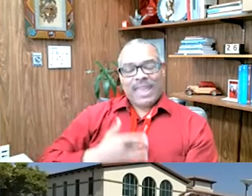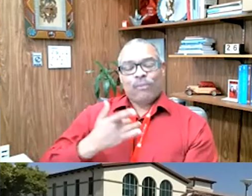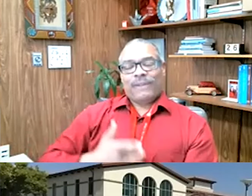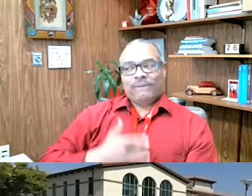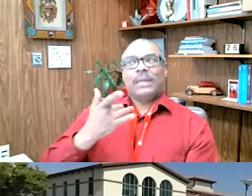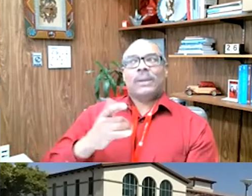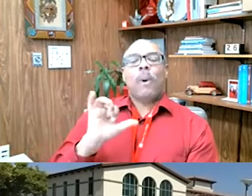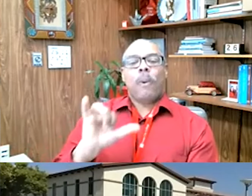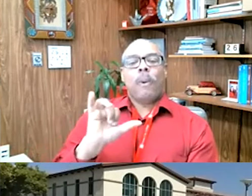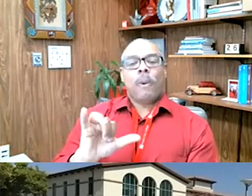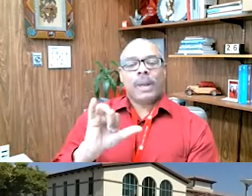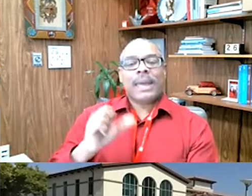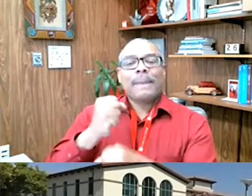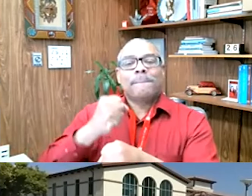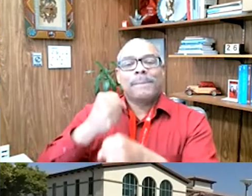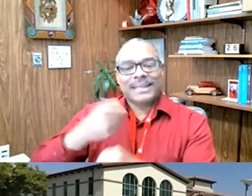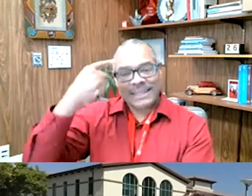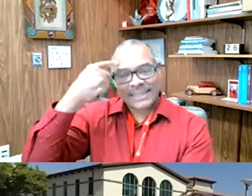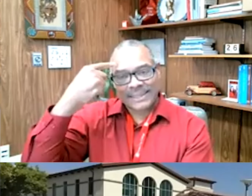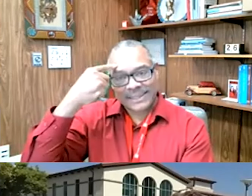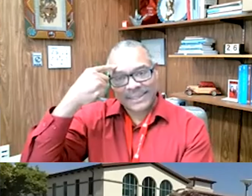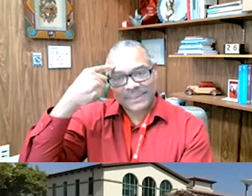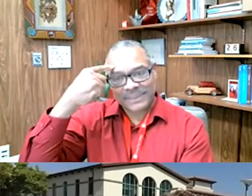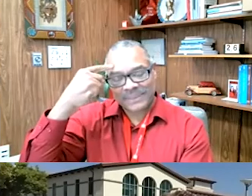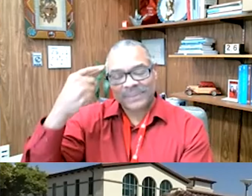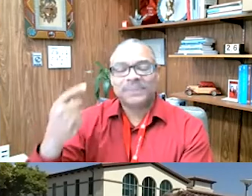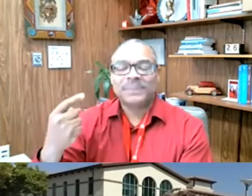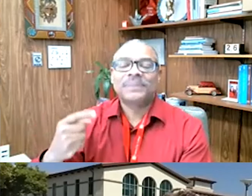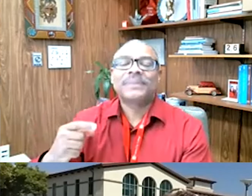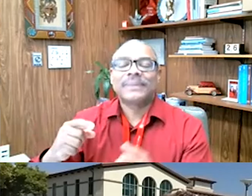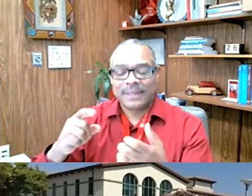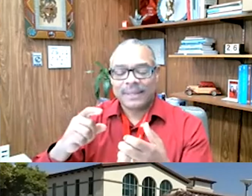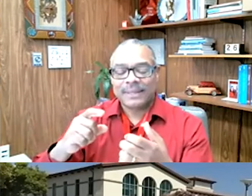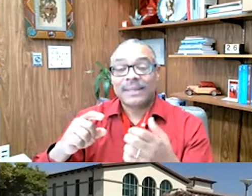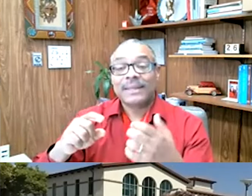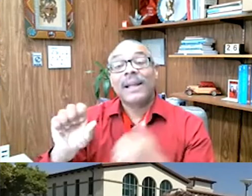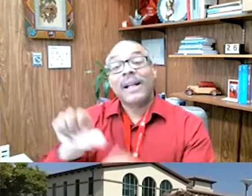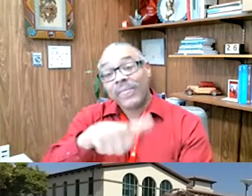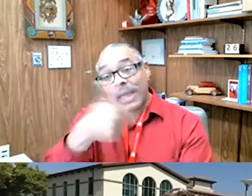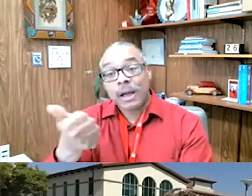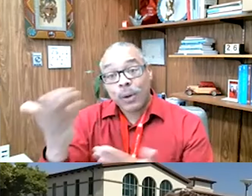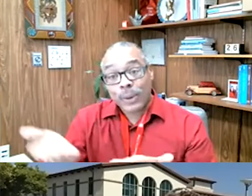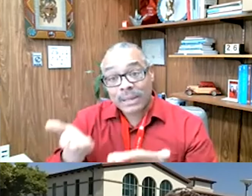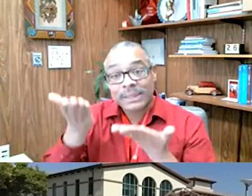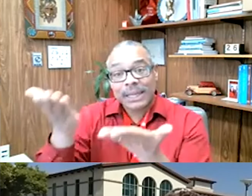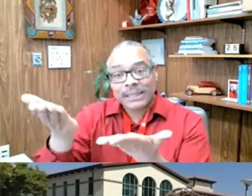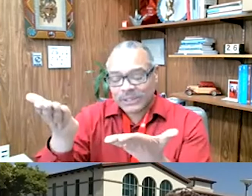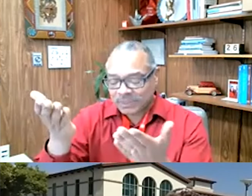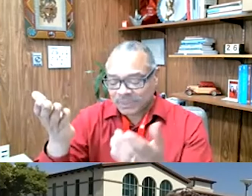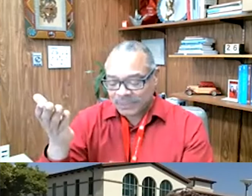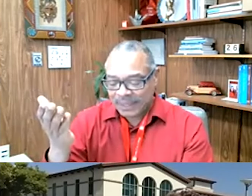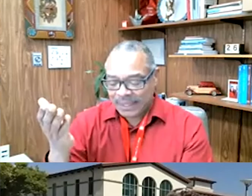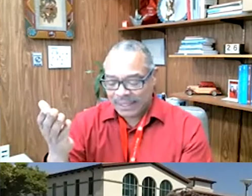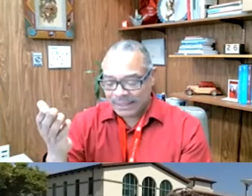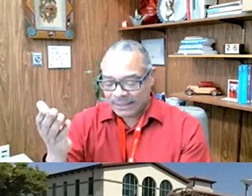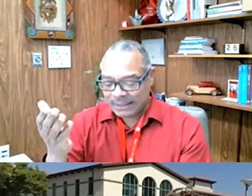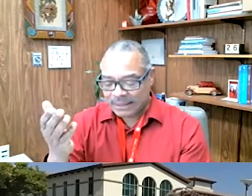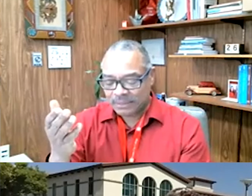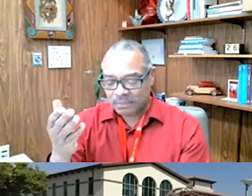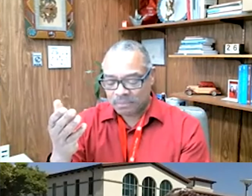objective they're trying to go for. And then they have a feeling of, oh, okay, that makes sense. And then